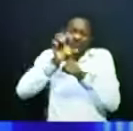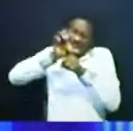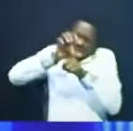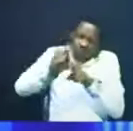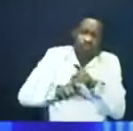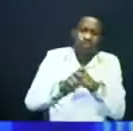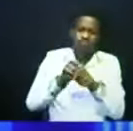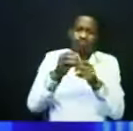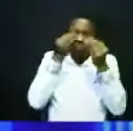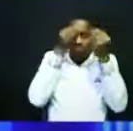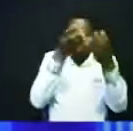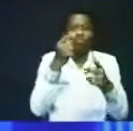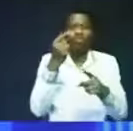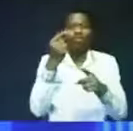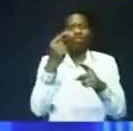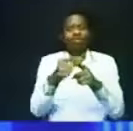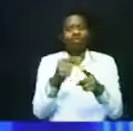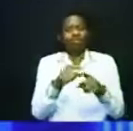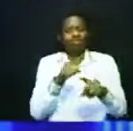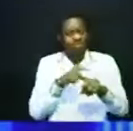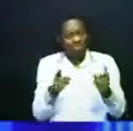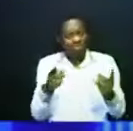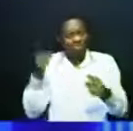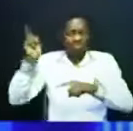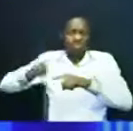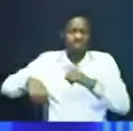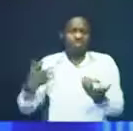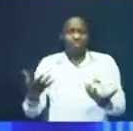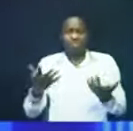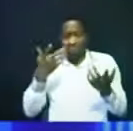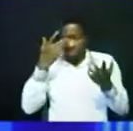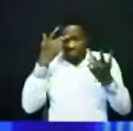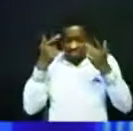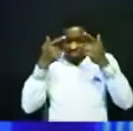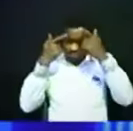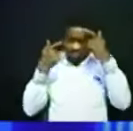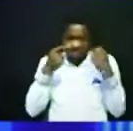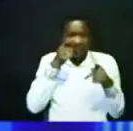can't do that because it all premises on the will